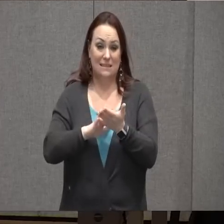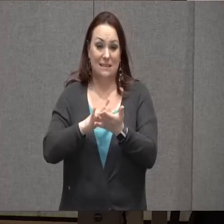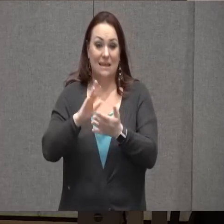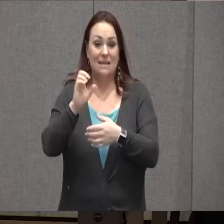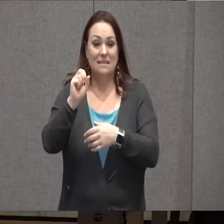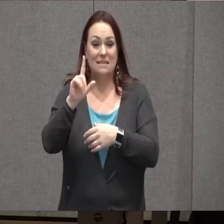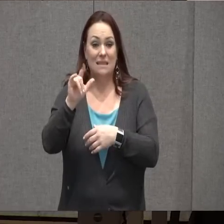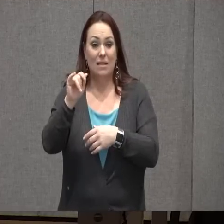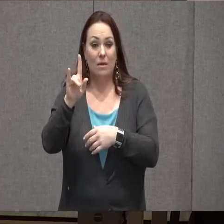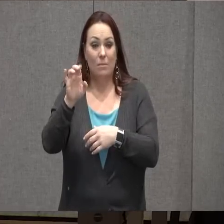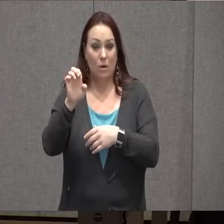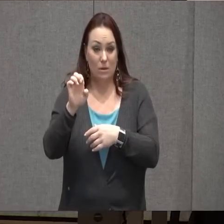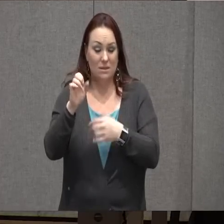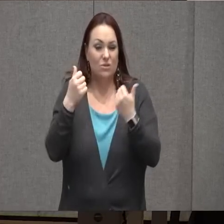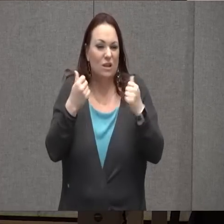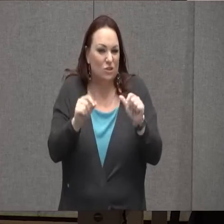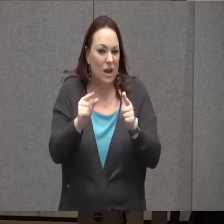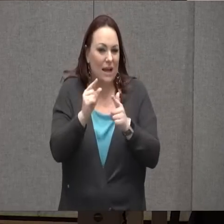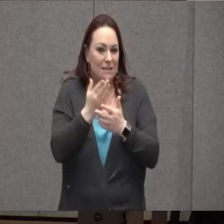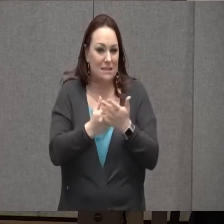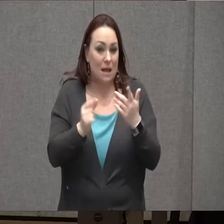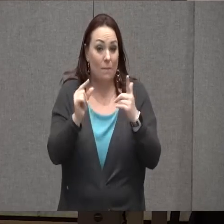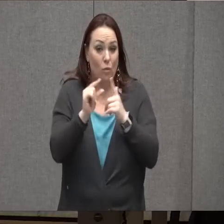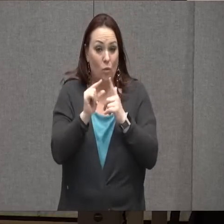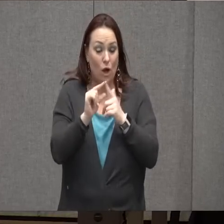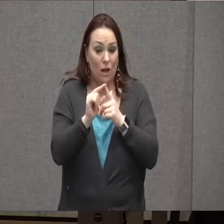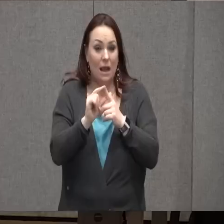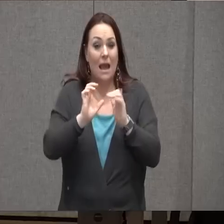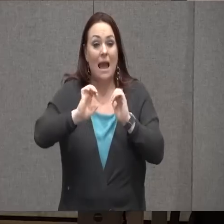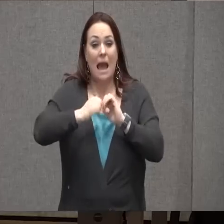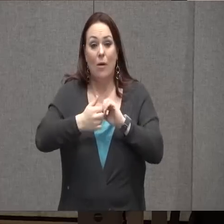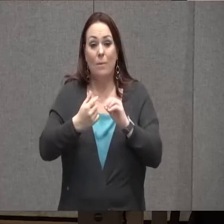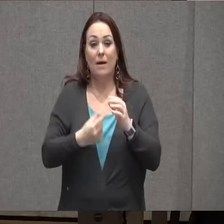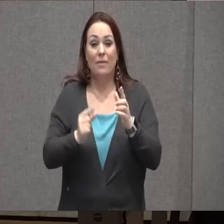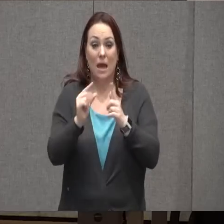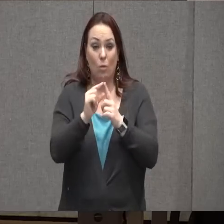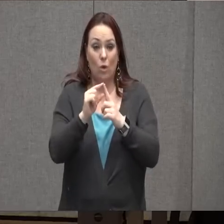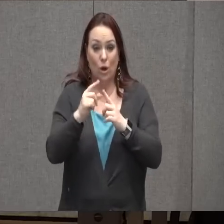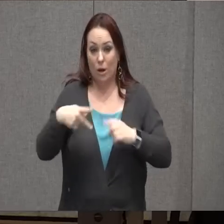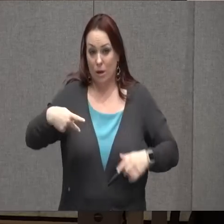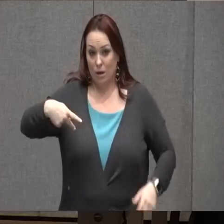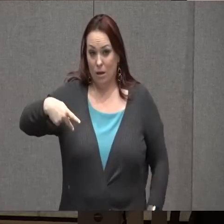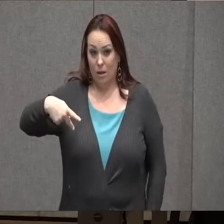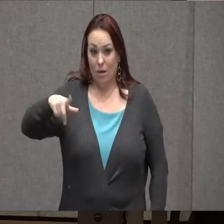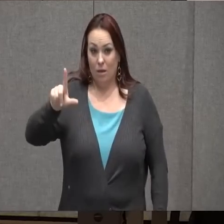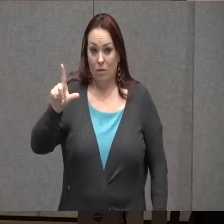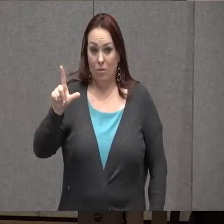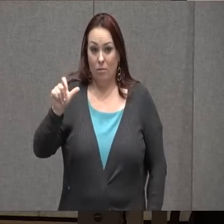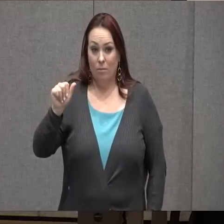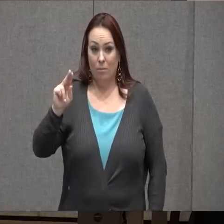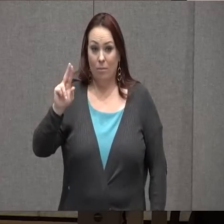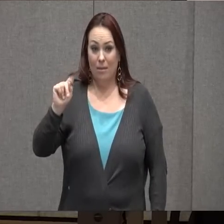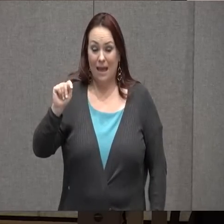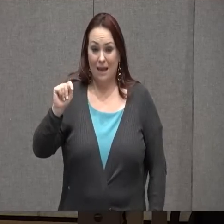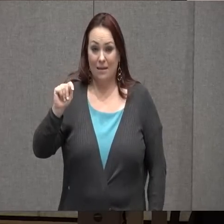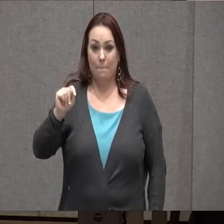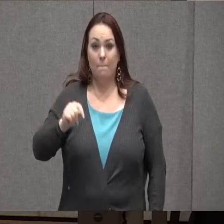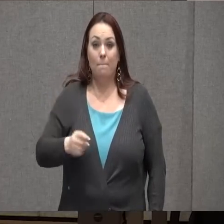try, how about plant? Plant. Let's tap that out.